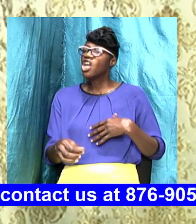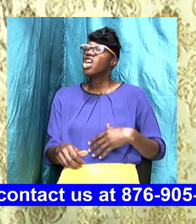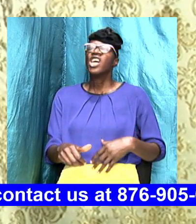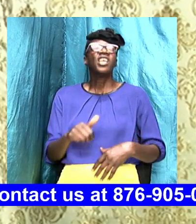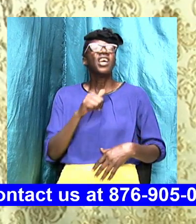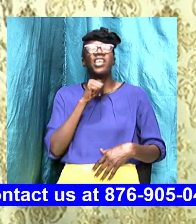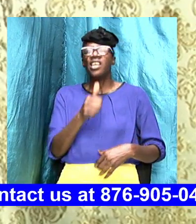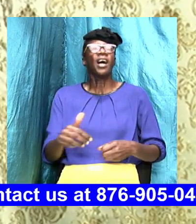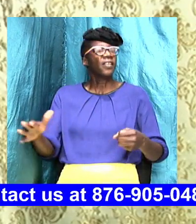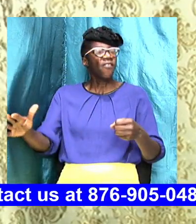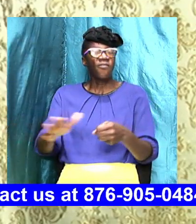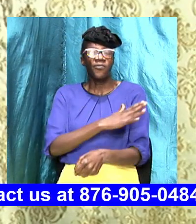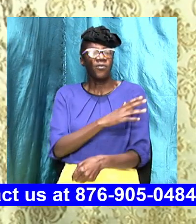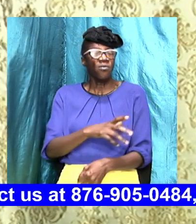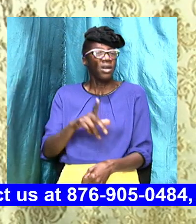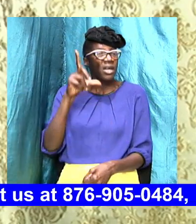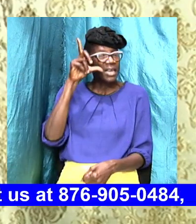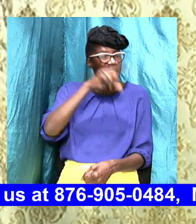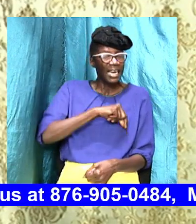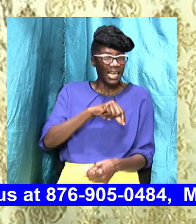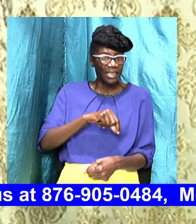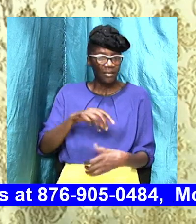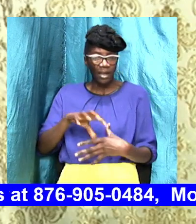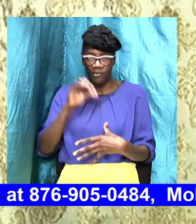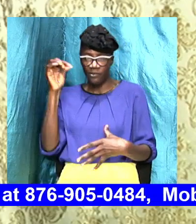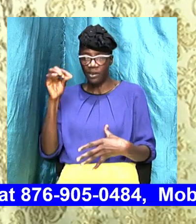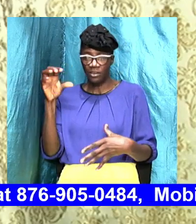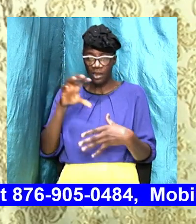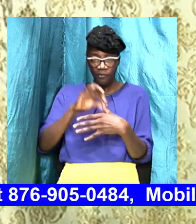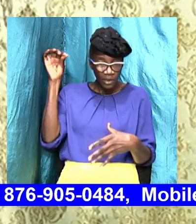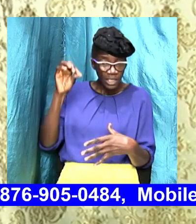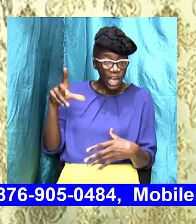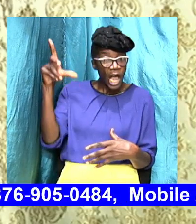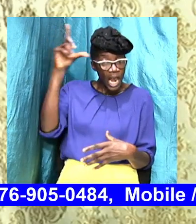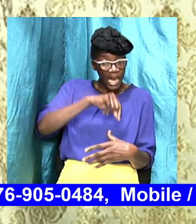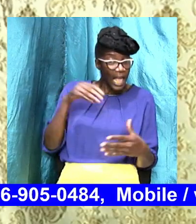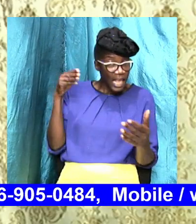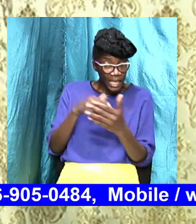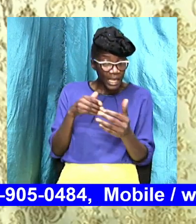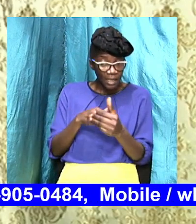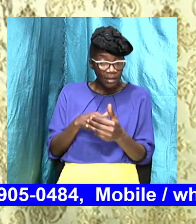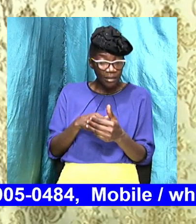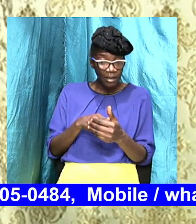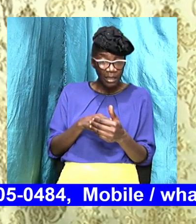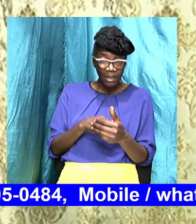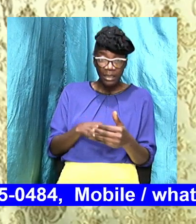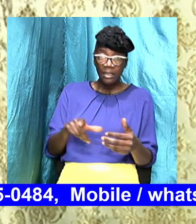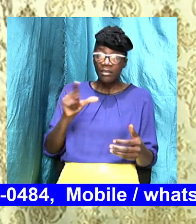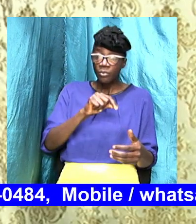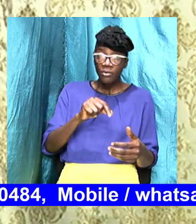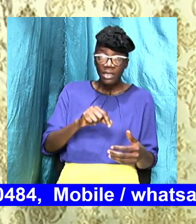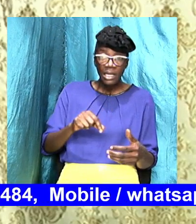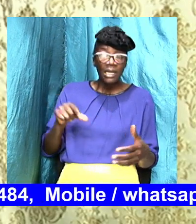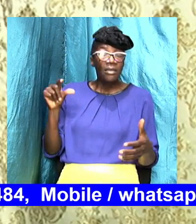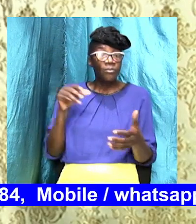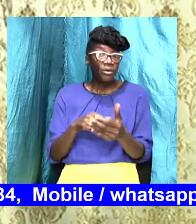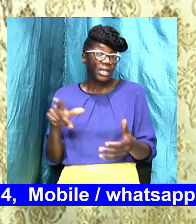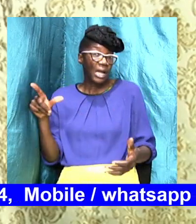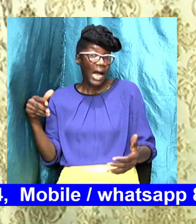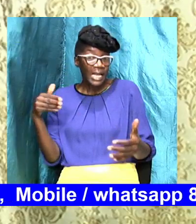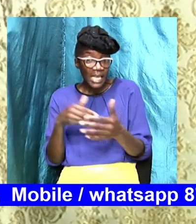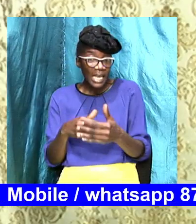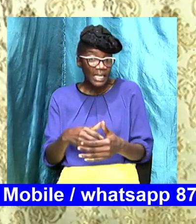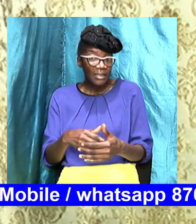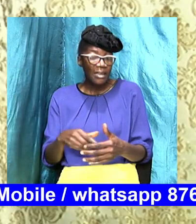fulfill the lust of the flesh. For the flesh lusteth against the Spirit, and the Spirit against the flesh.